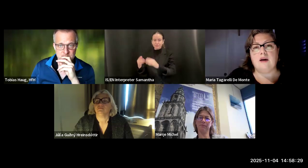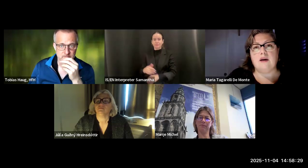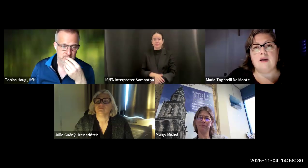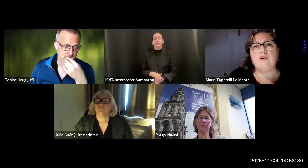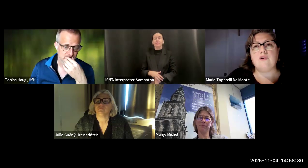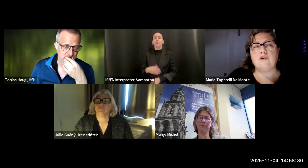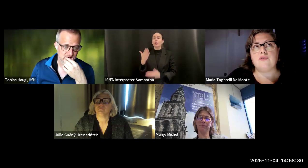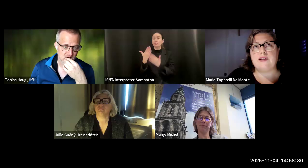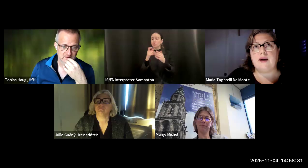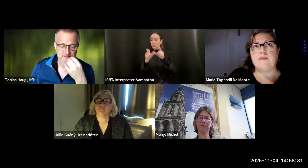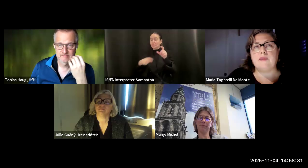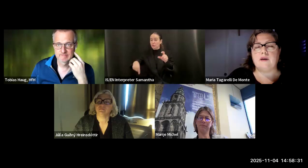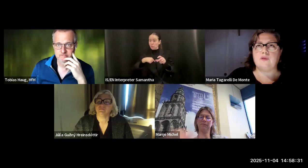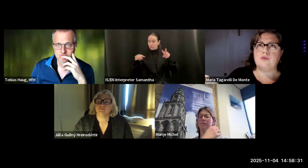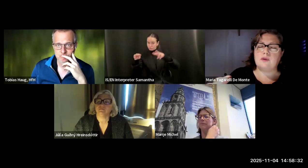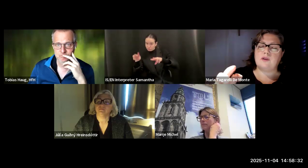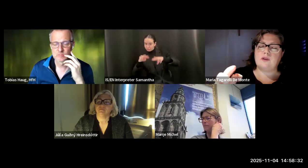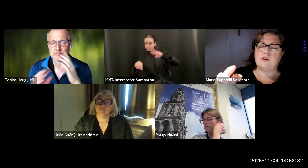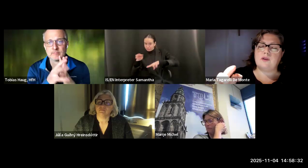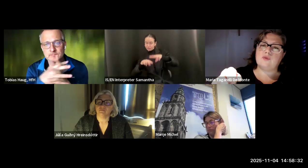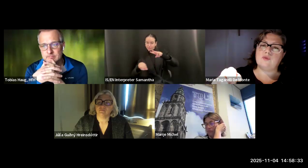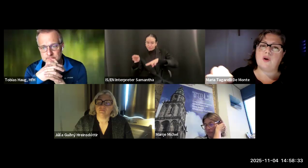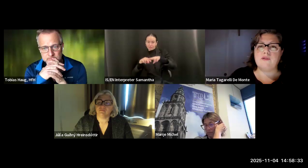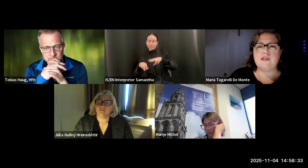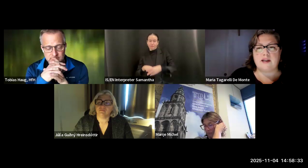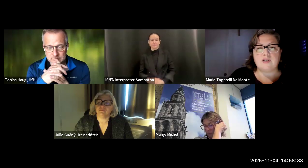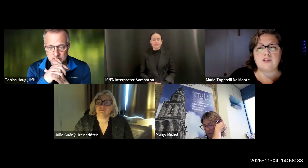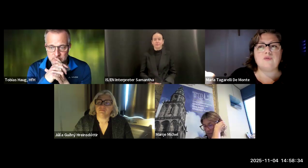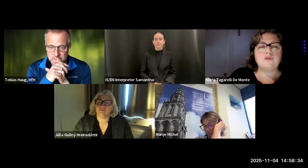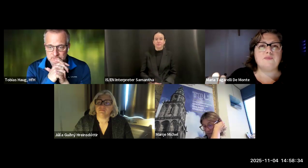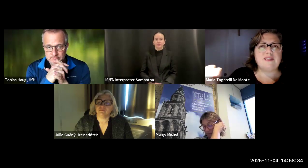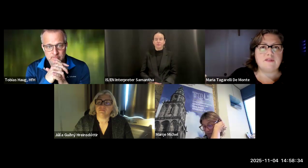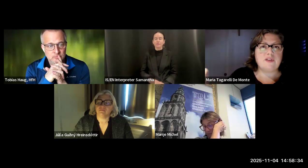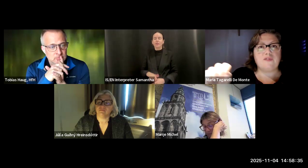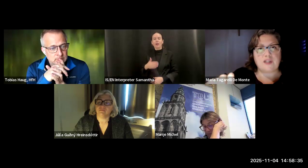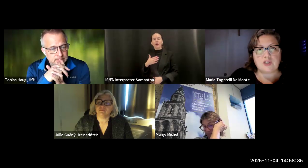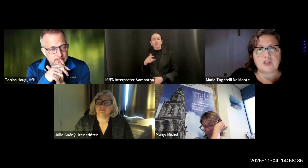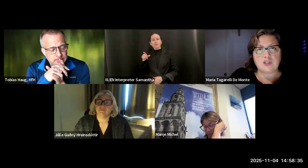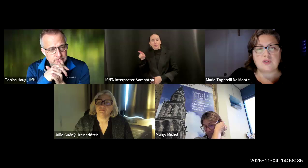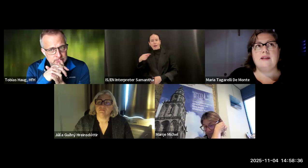students in order to